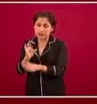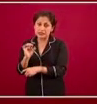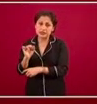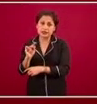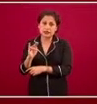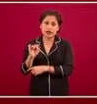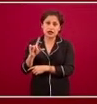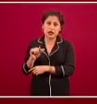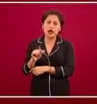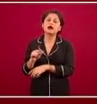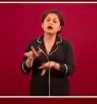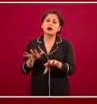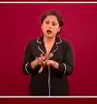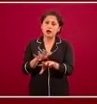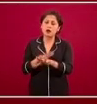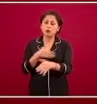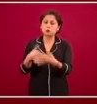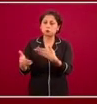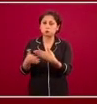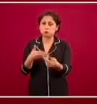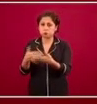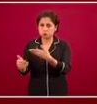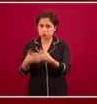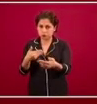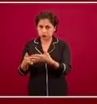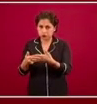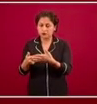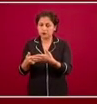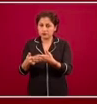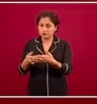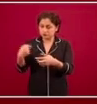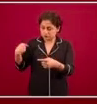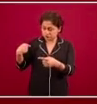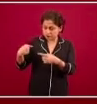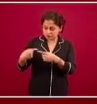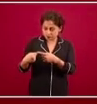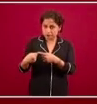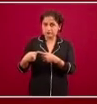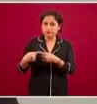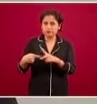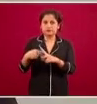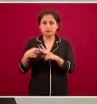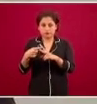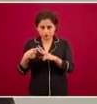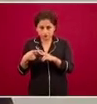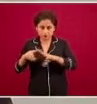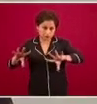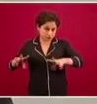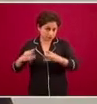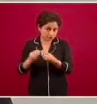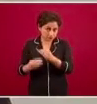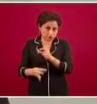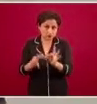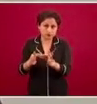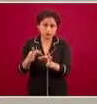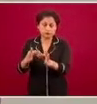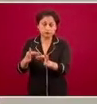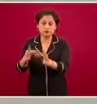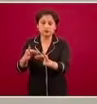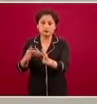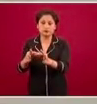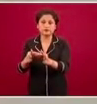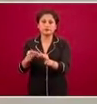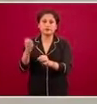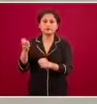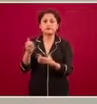model. And through the past years, the methods and implementation of this model have been